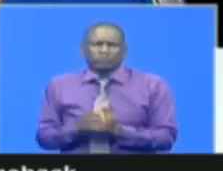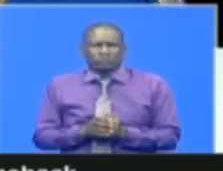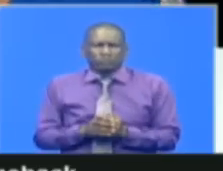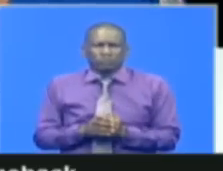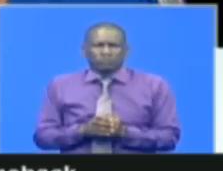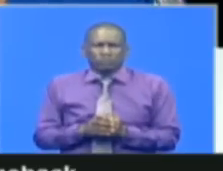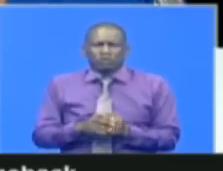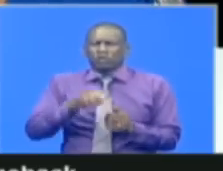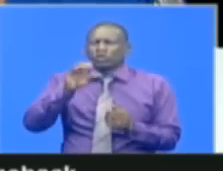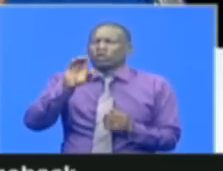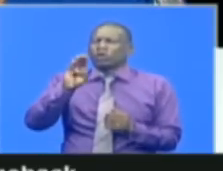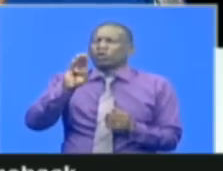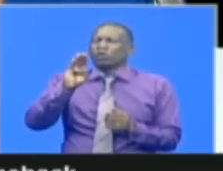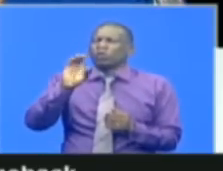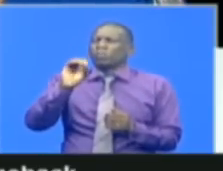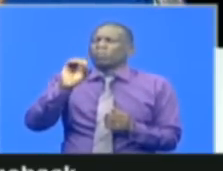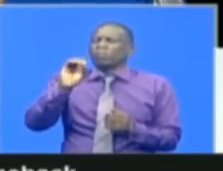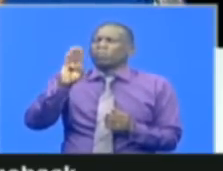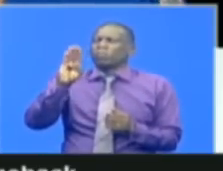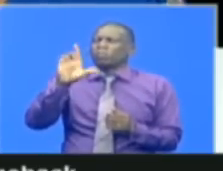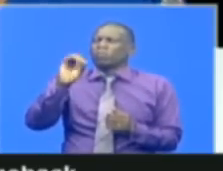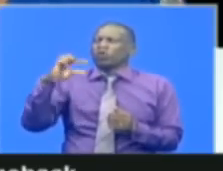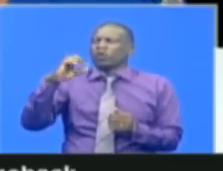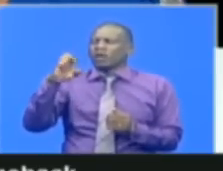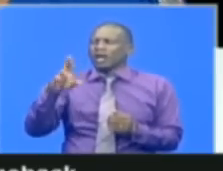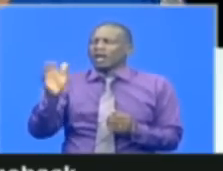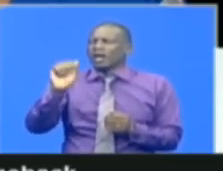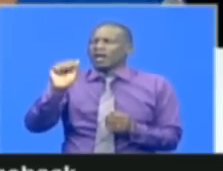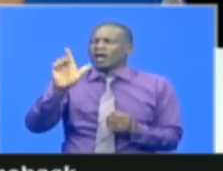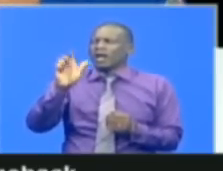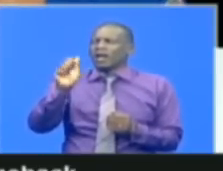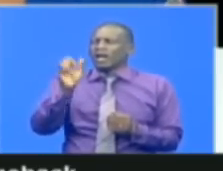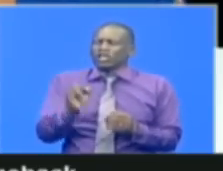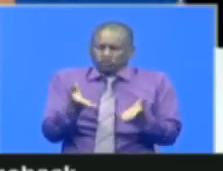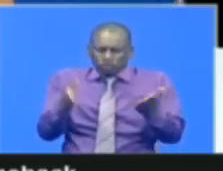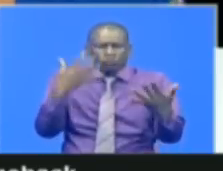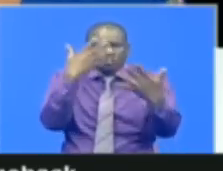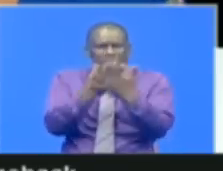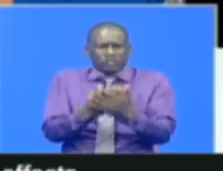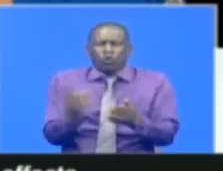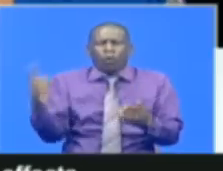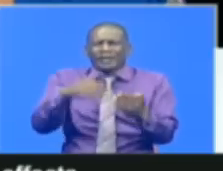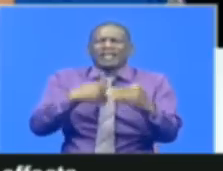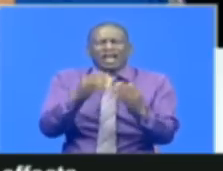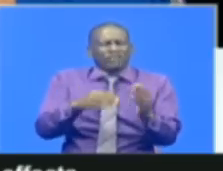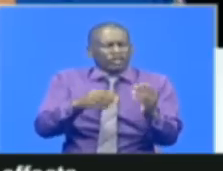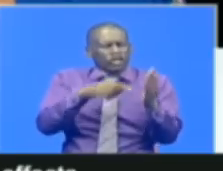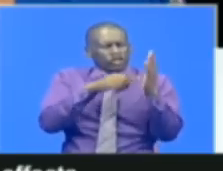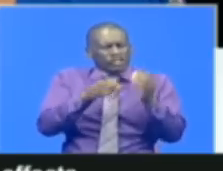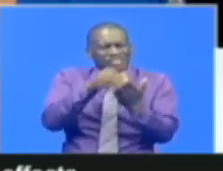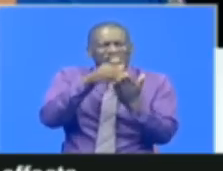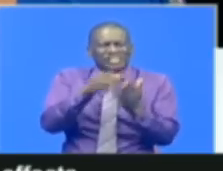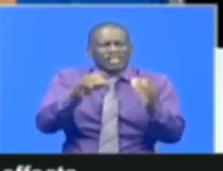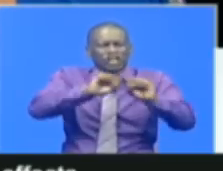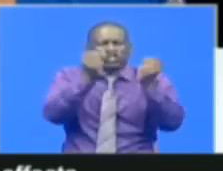Controversial blogger Robert Alai was this morning arrested by DCI officers a day after he posted gory images of